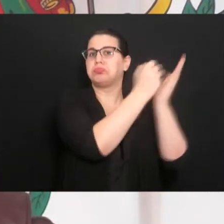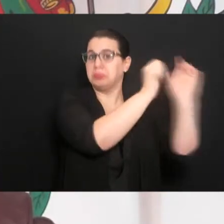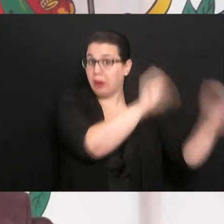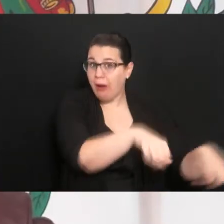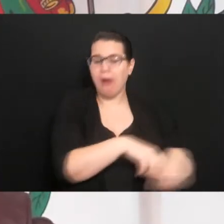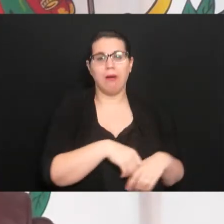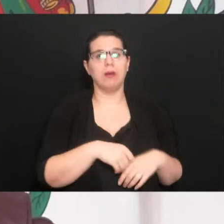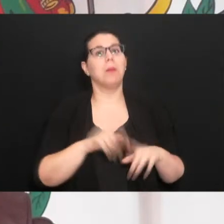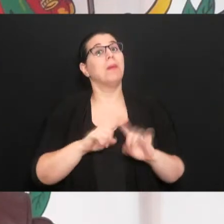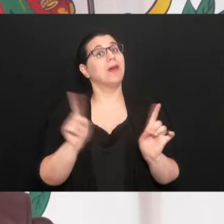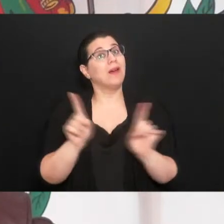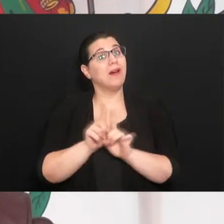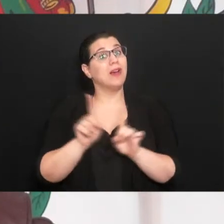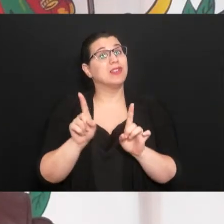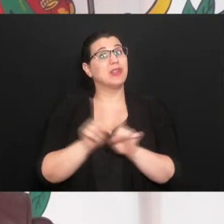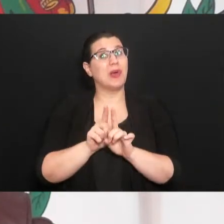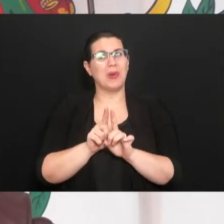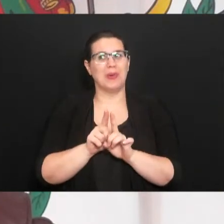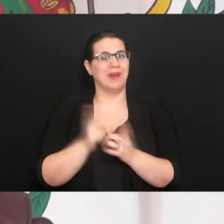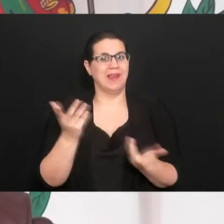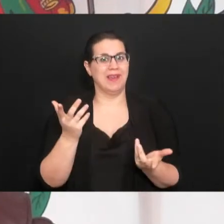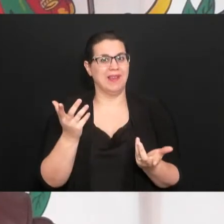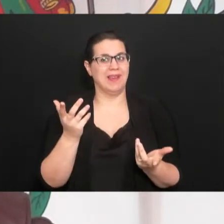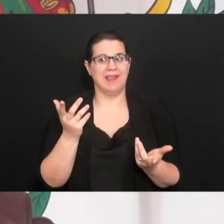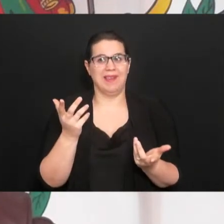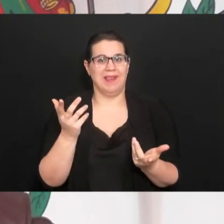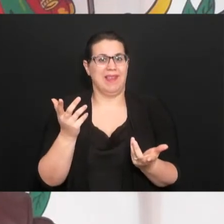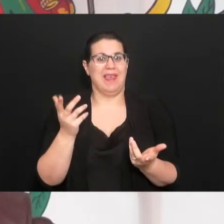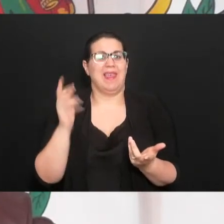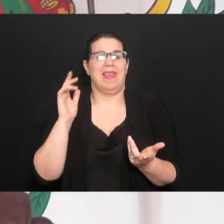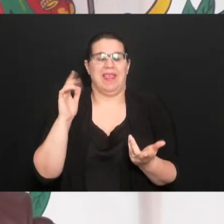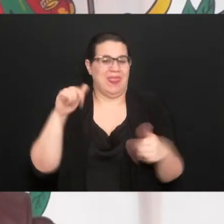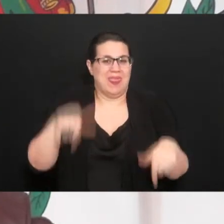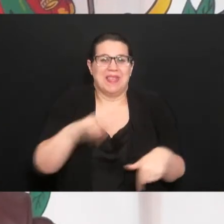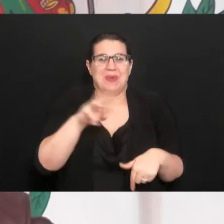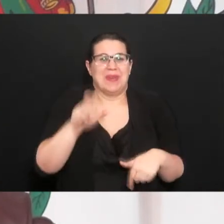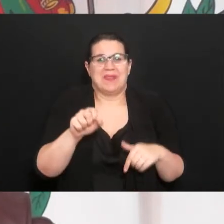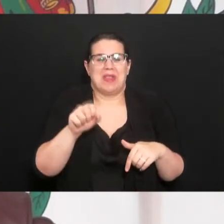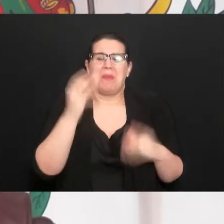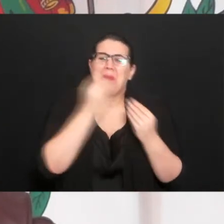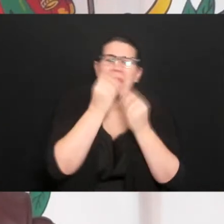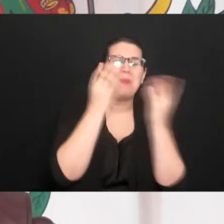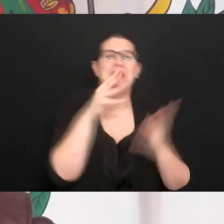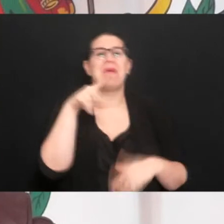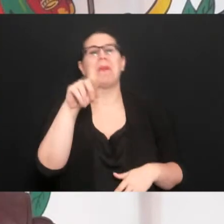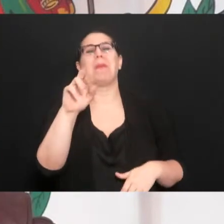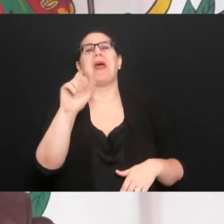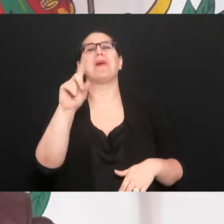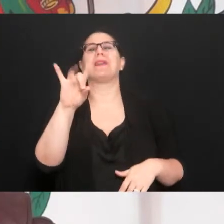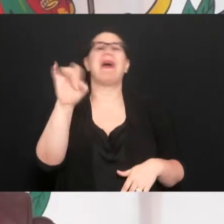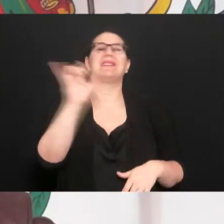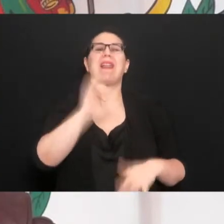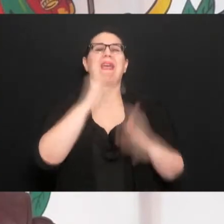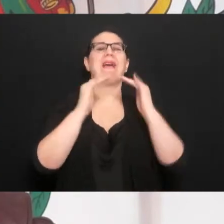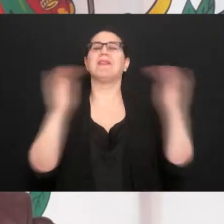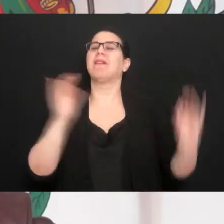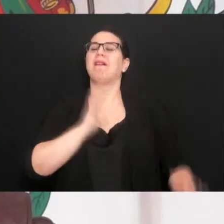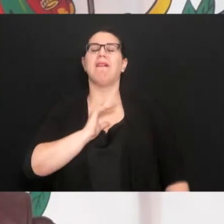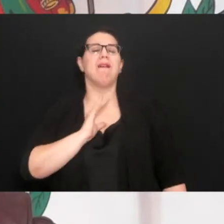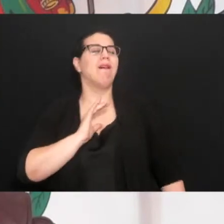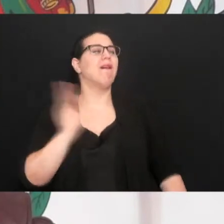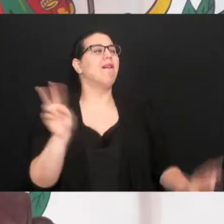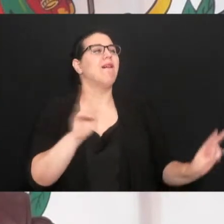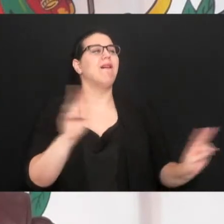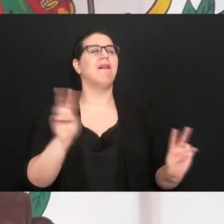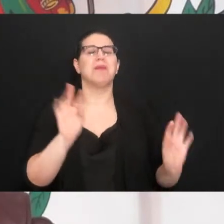they're doing that, they live in paradise. That's all there is to it. All you got to do is look out the window and see what's going on. But I